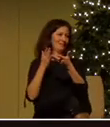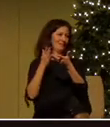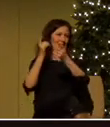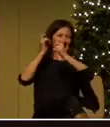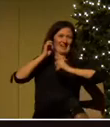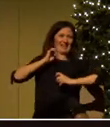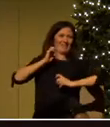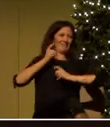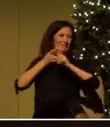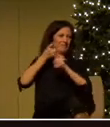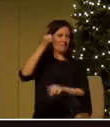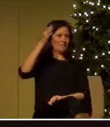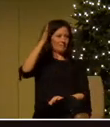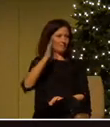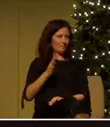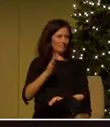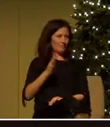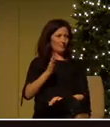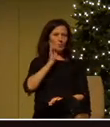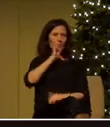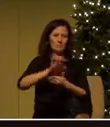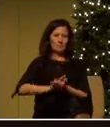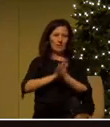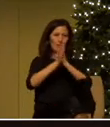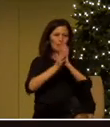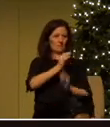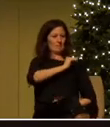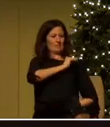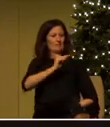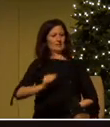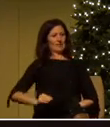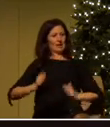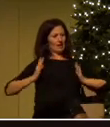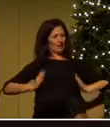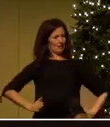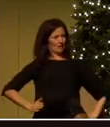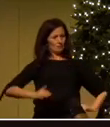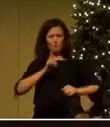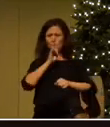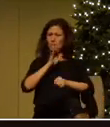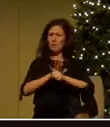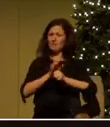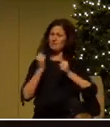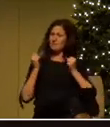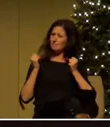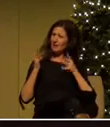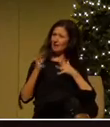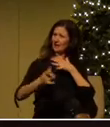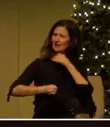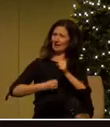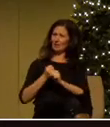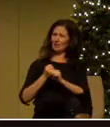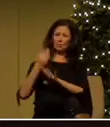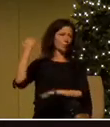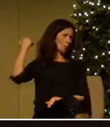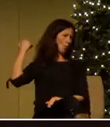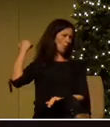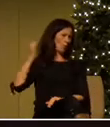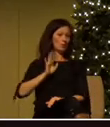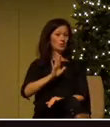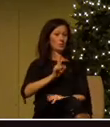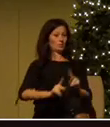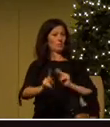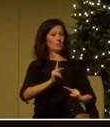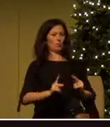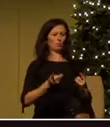God. He will be the Messiah who was promised centuries ago, the one that your people and you have